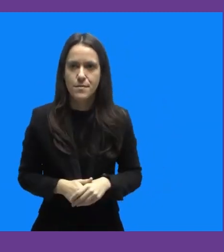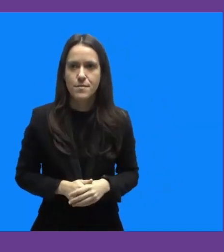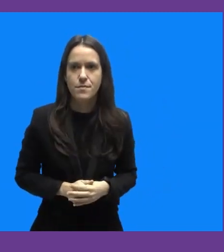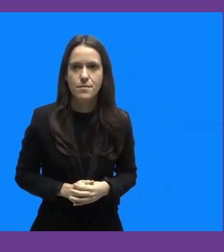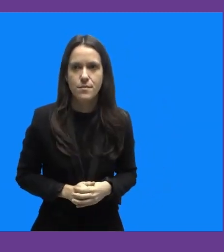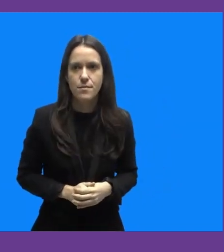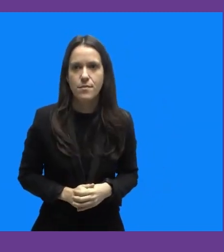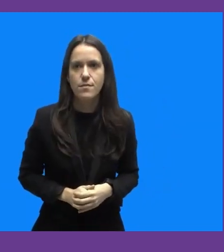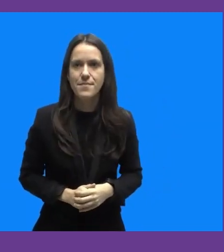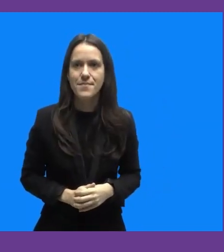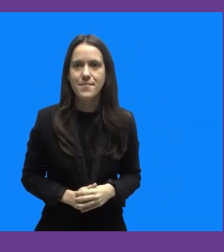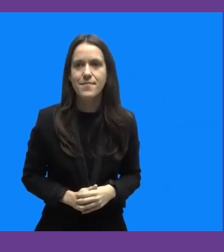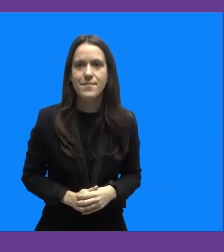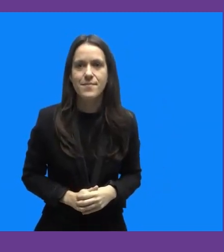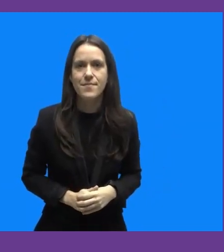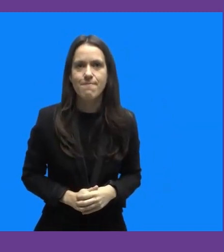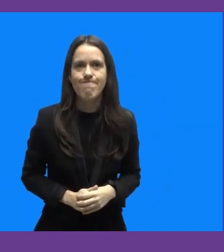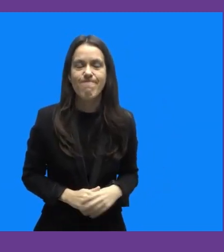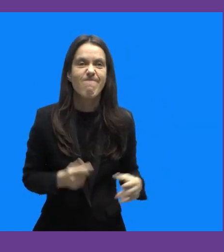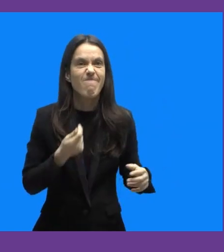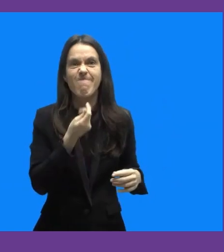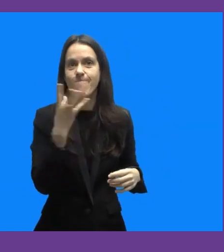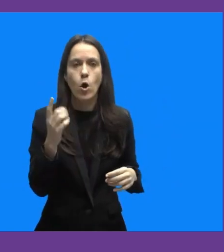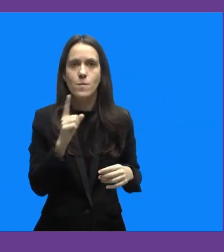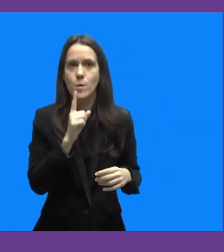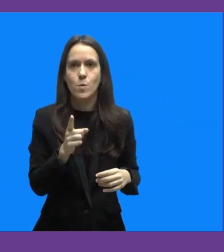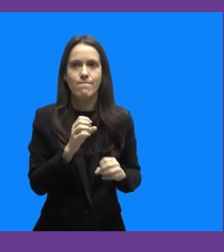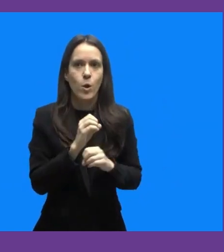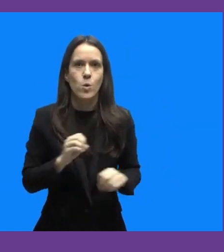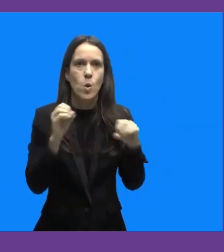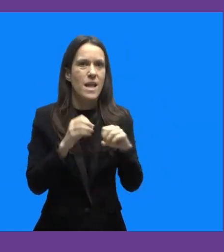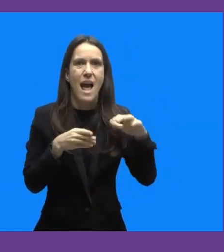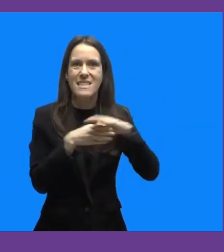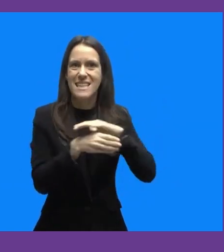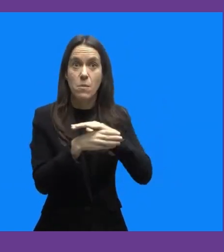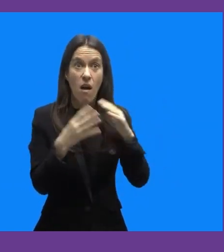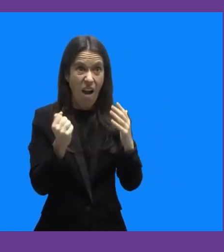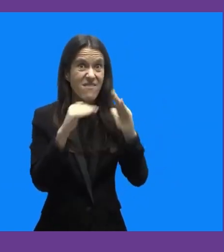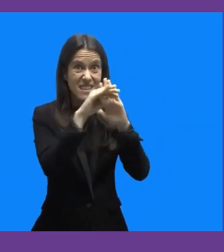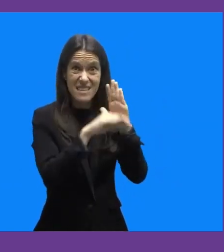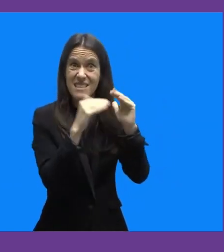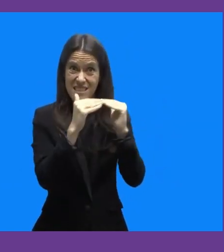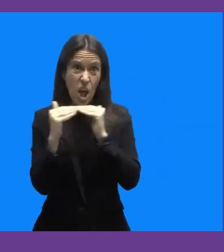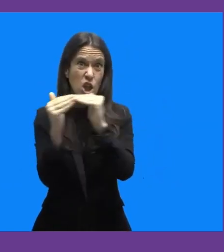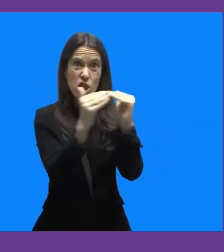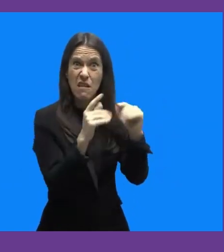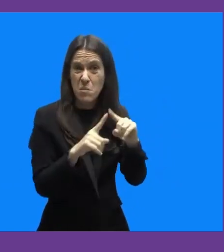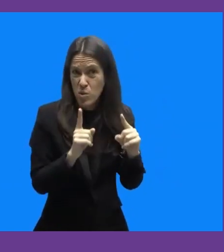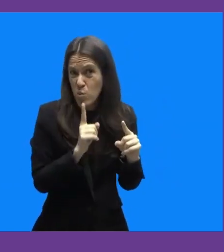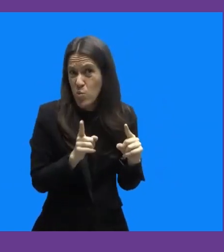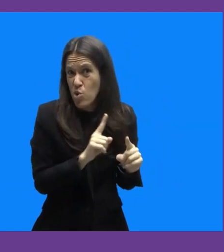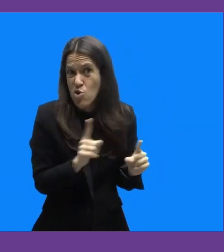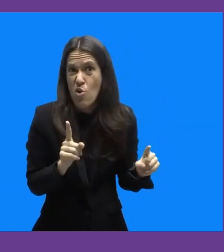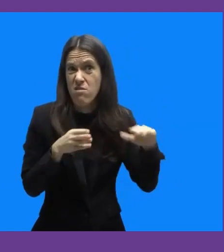to Brussels, but also the inaccessibility of a lot of the standards is a huge concern. So we